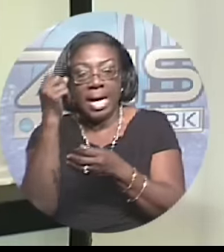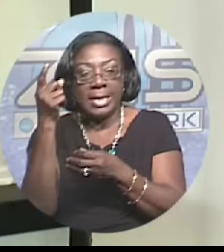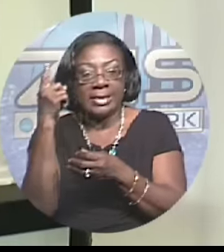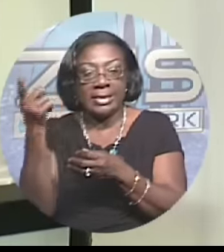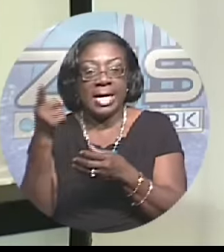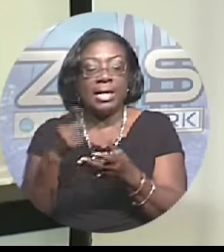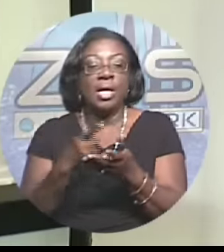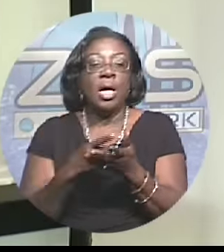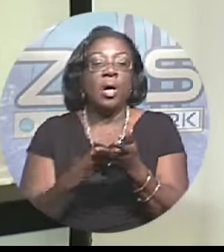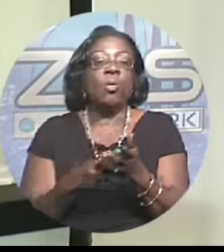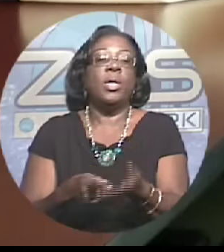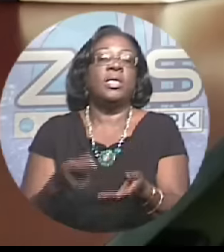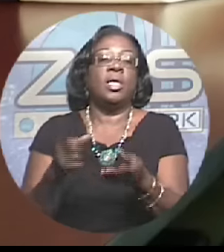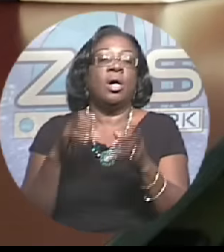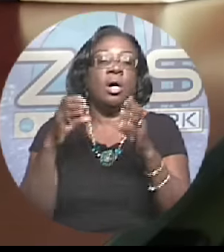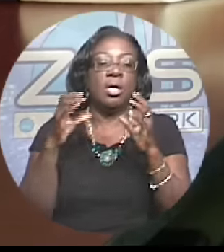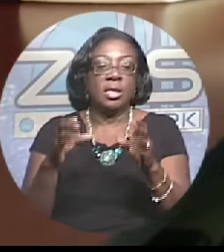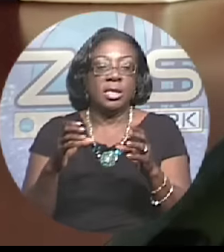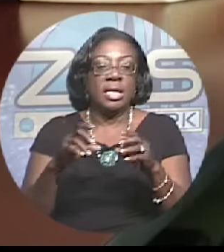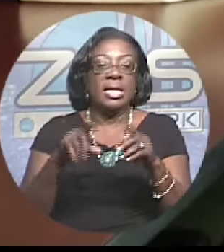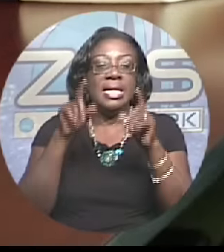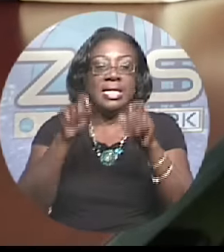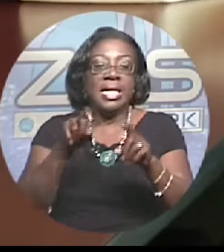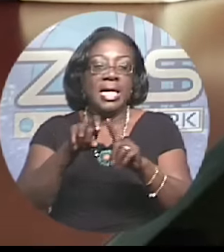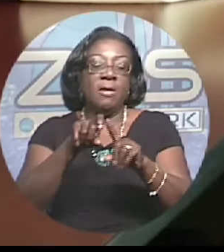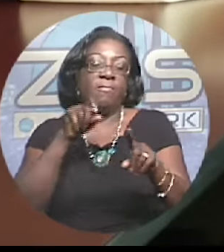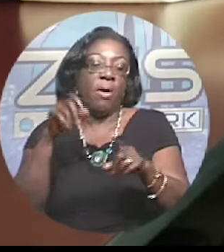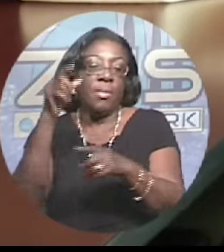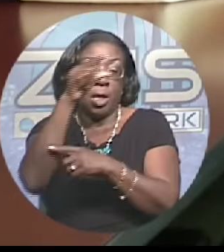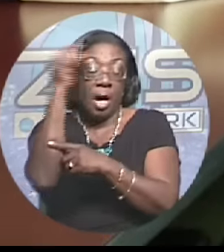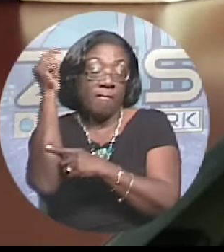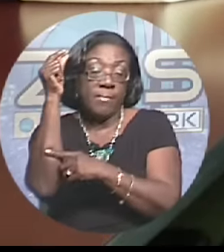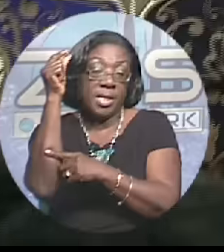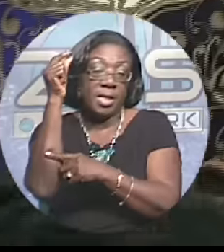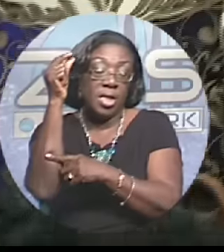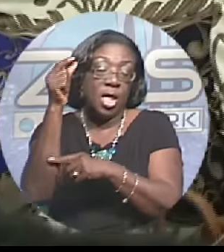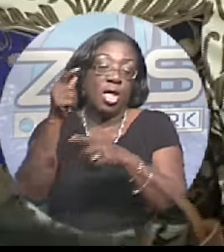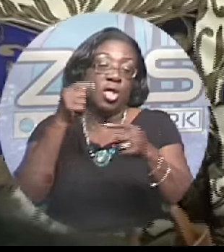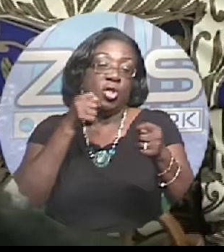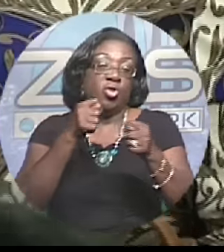establishment of the council will require from government, trade unions, and employers.